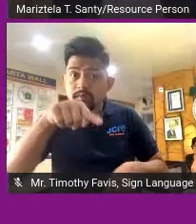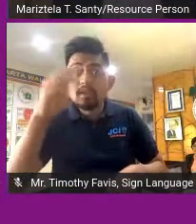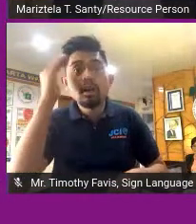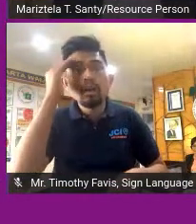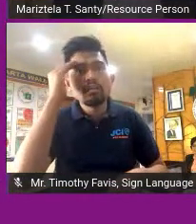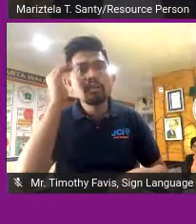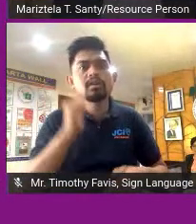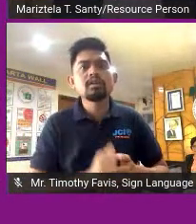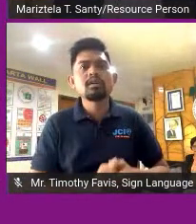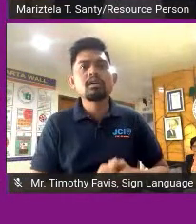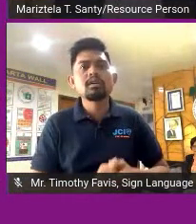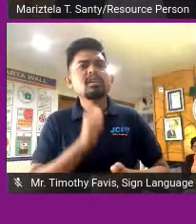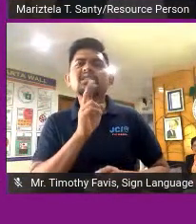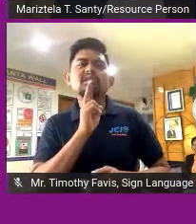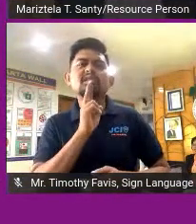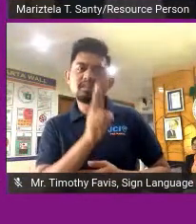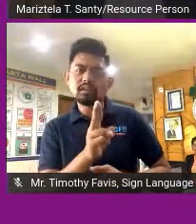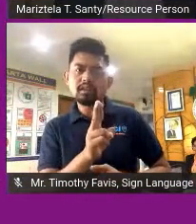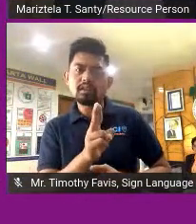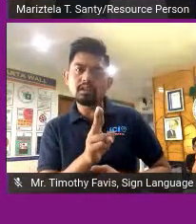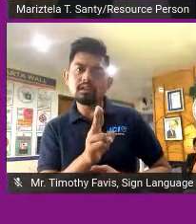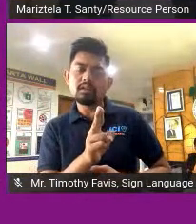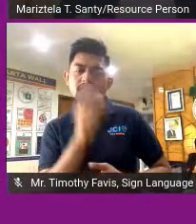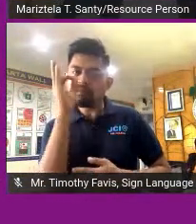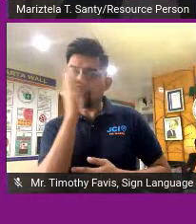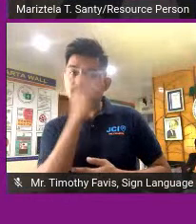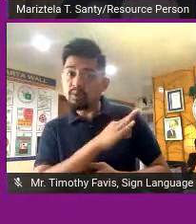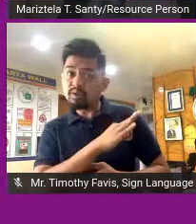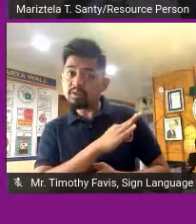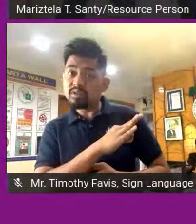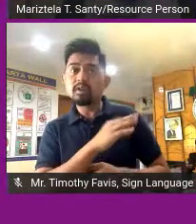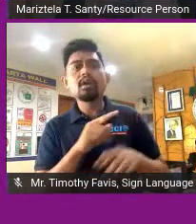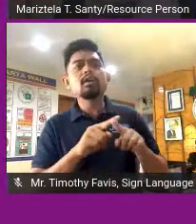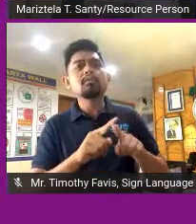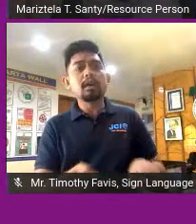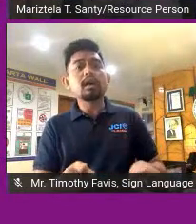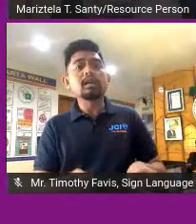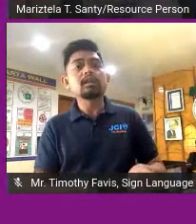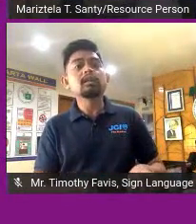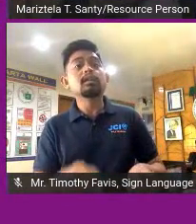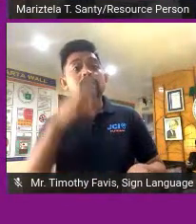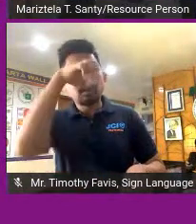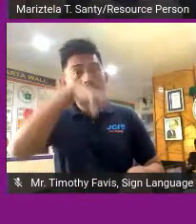are not real, but exist only in their mind. Ano po?